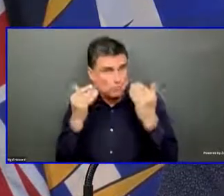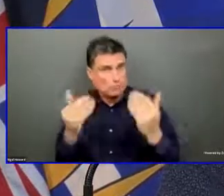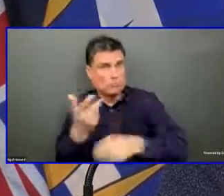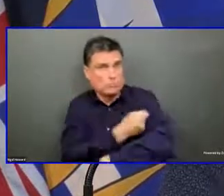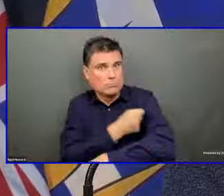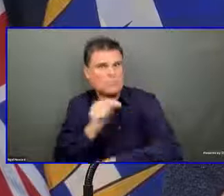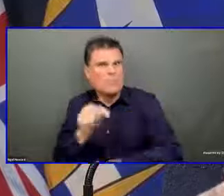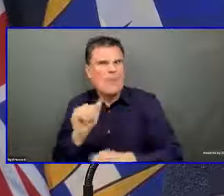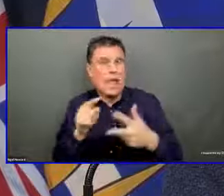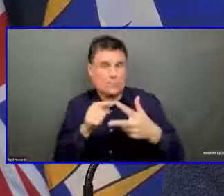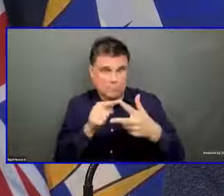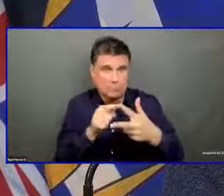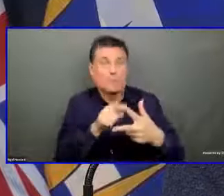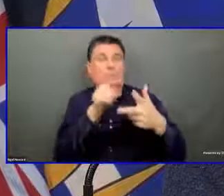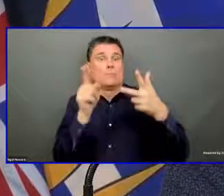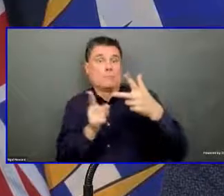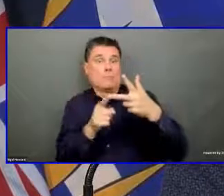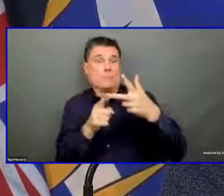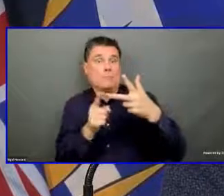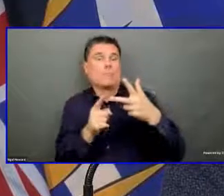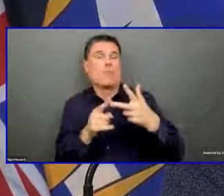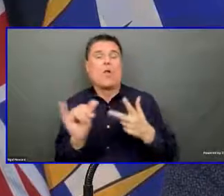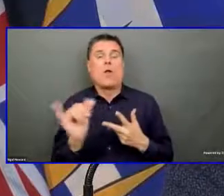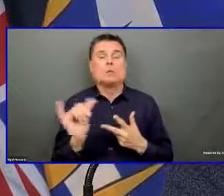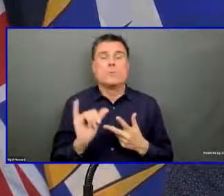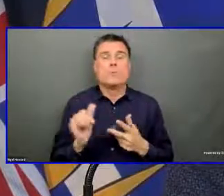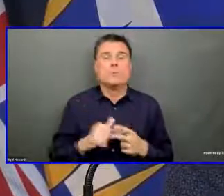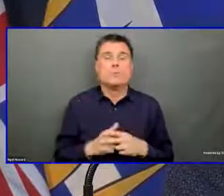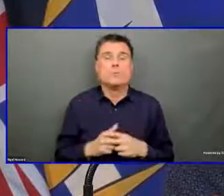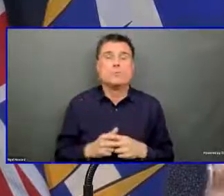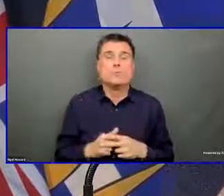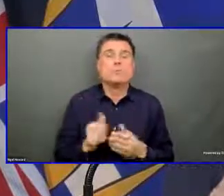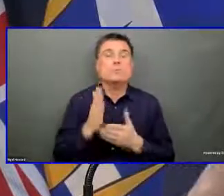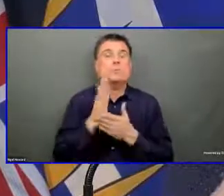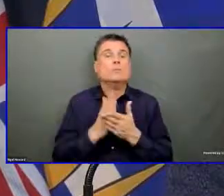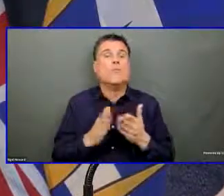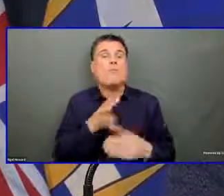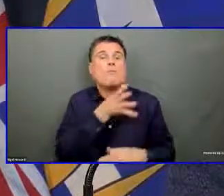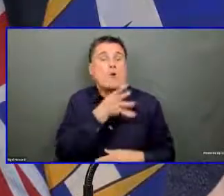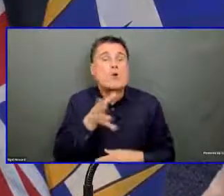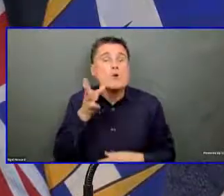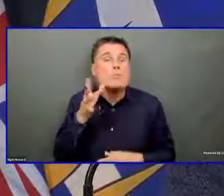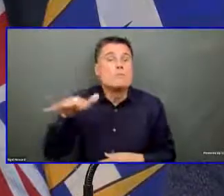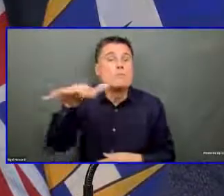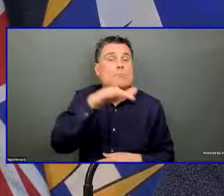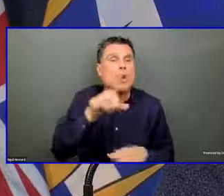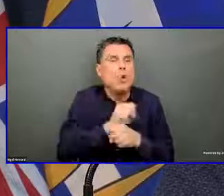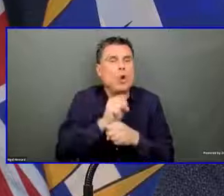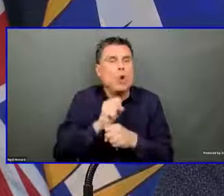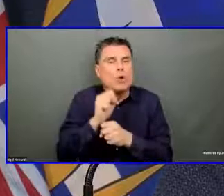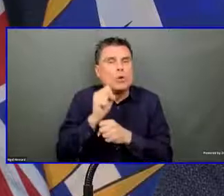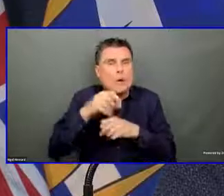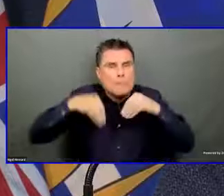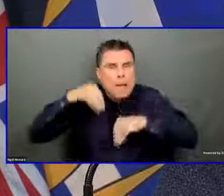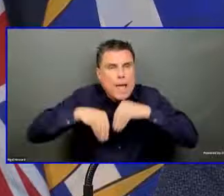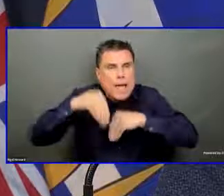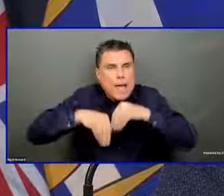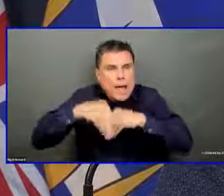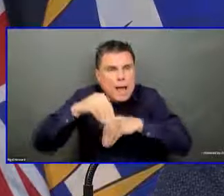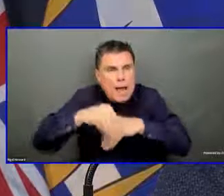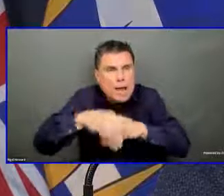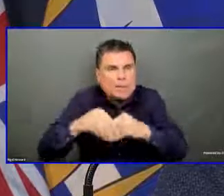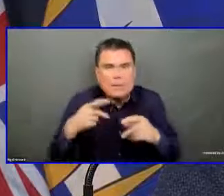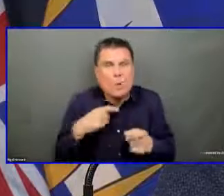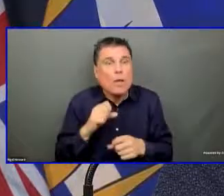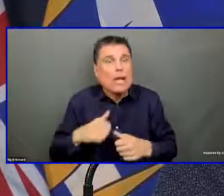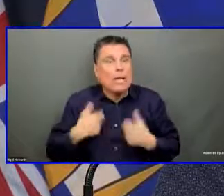the farm operations and nurseries where we also have workers who are living in crowded accommodations, including